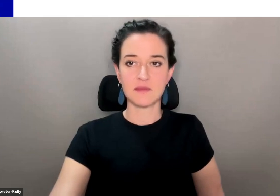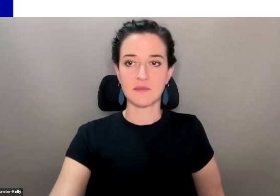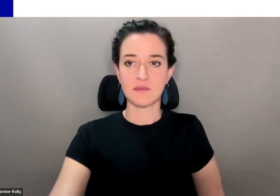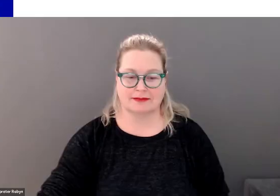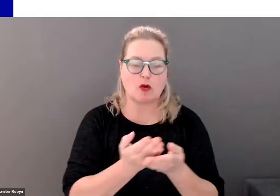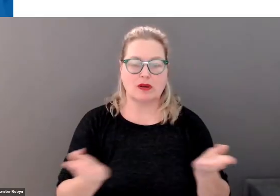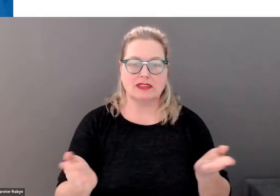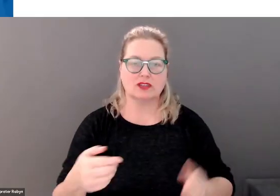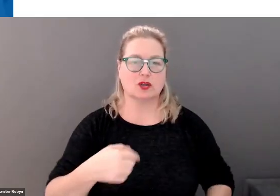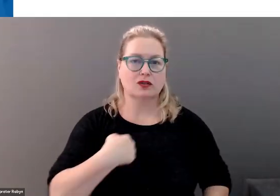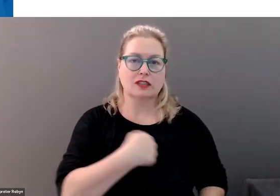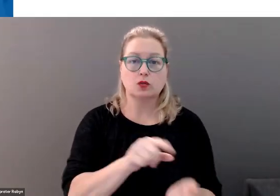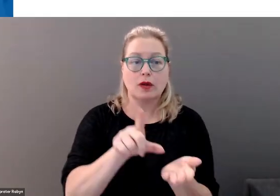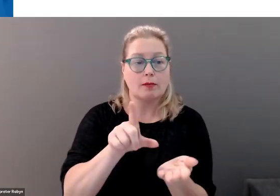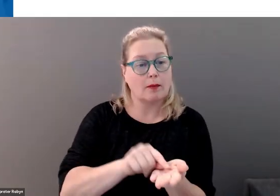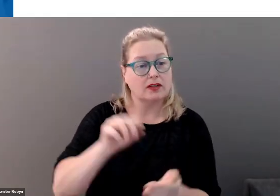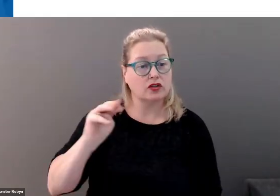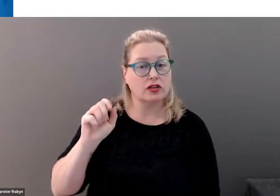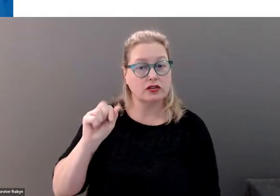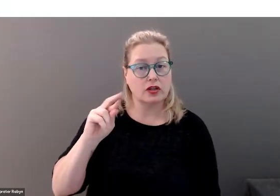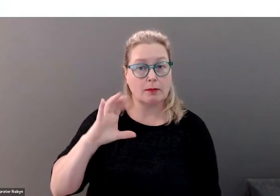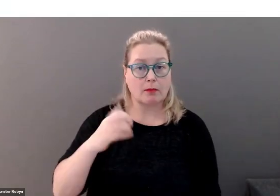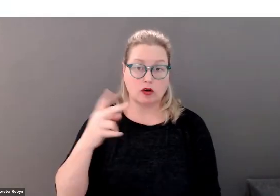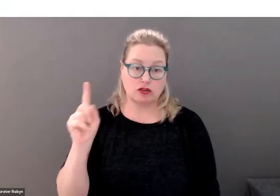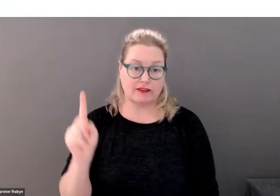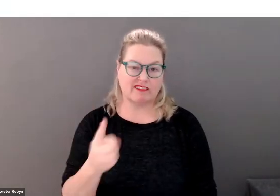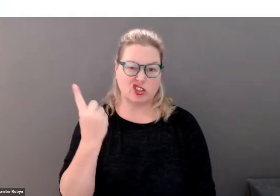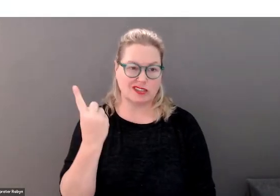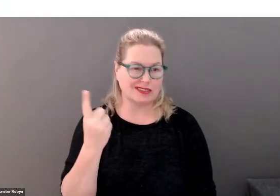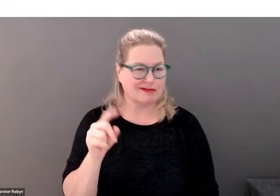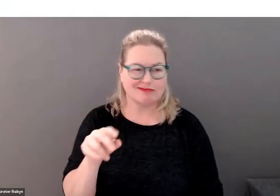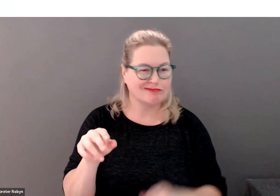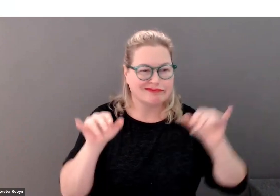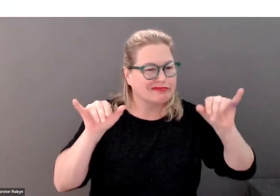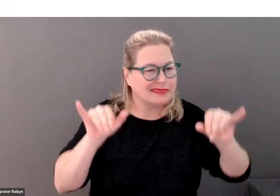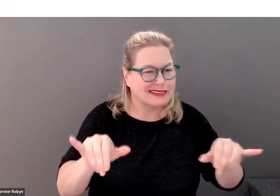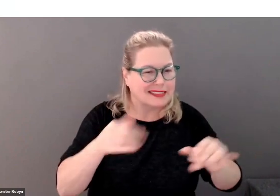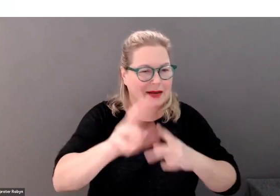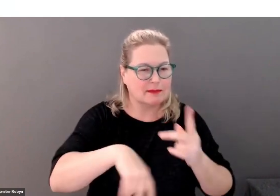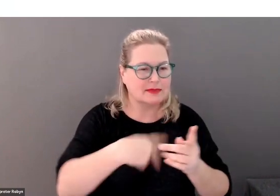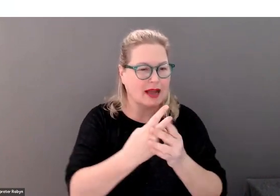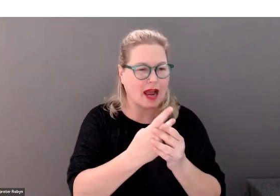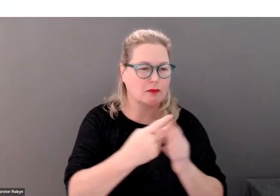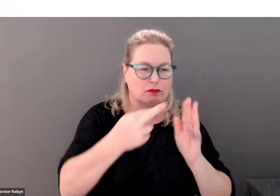March 1st, which describes some of these same provisions at a high level. And you can